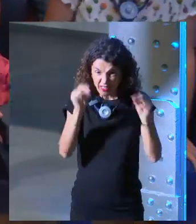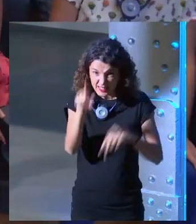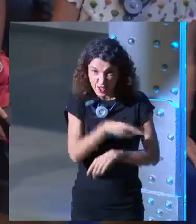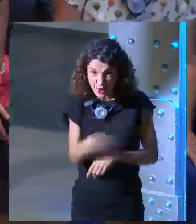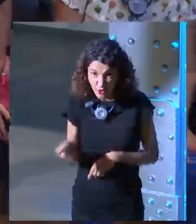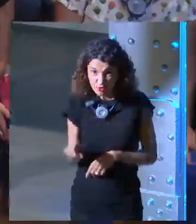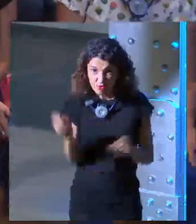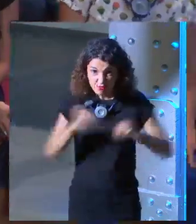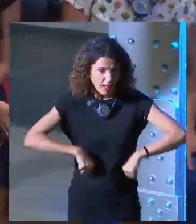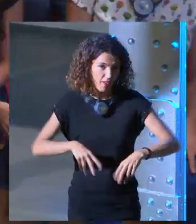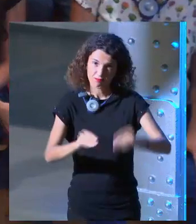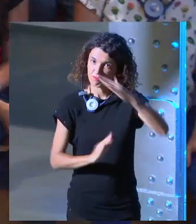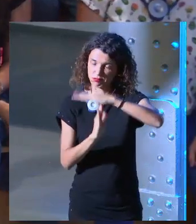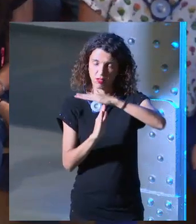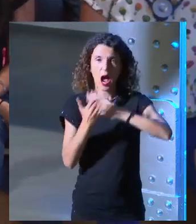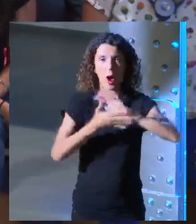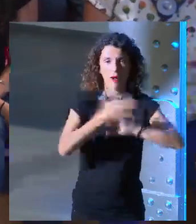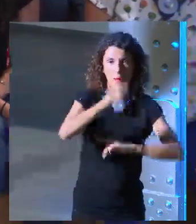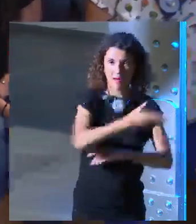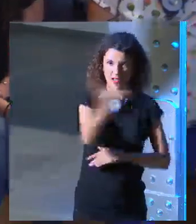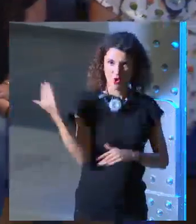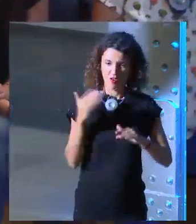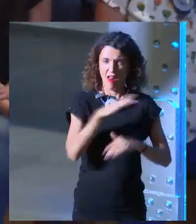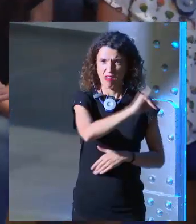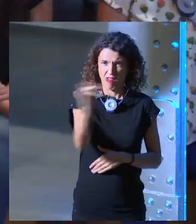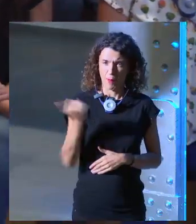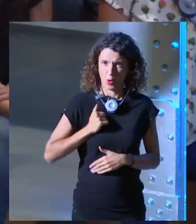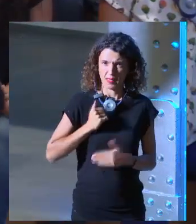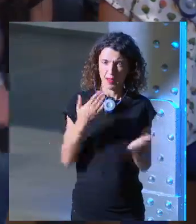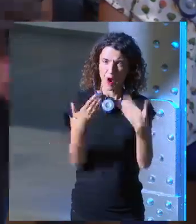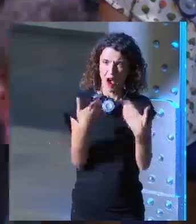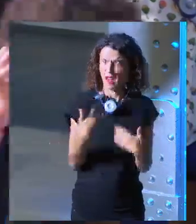just talk to these guys. Okay, we stop that.